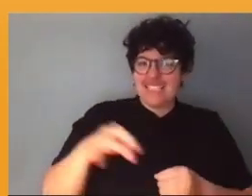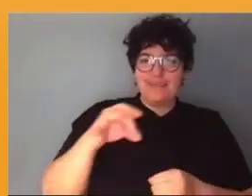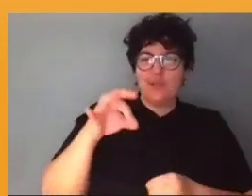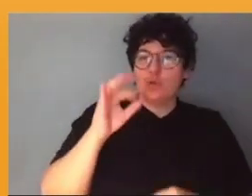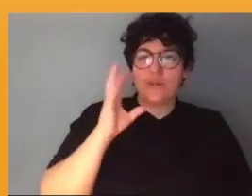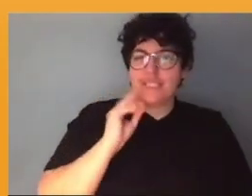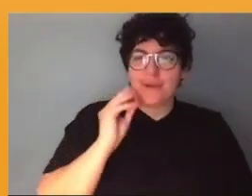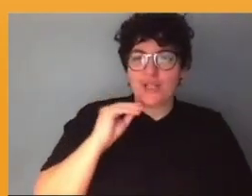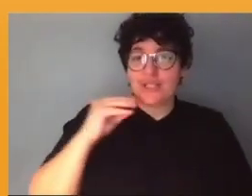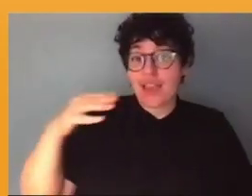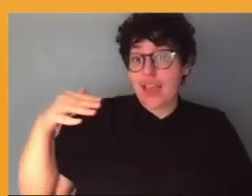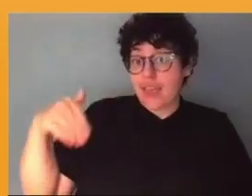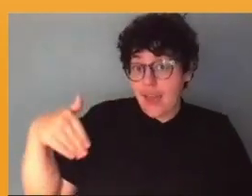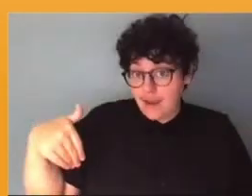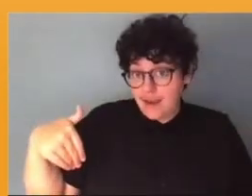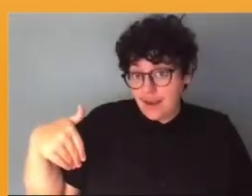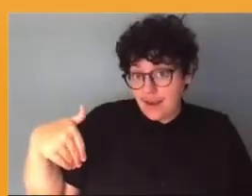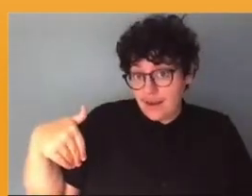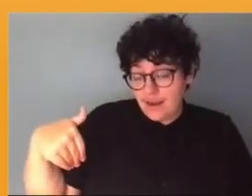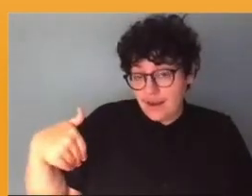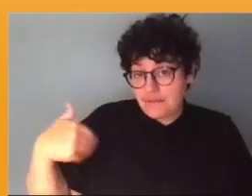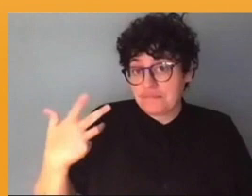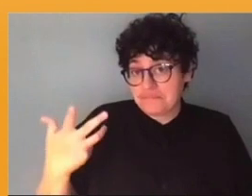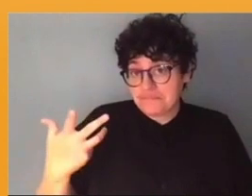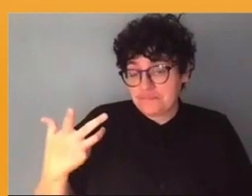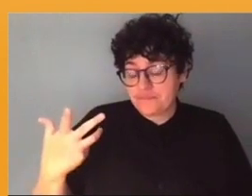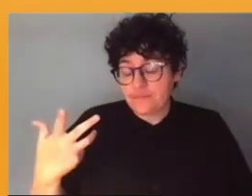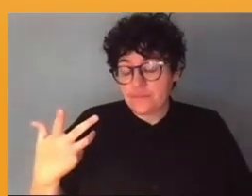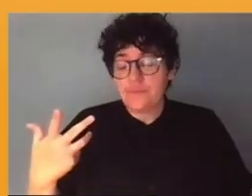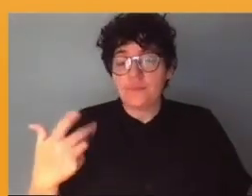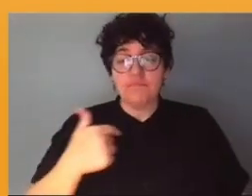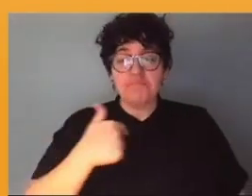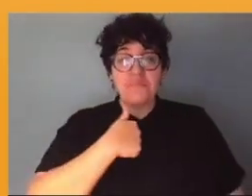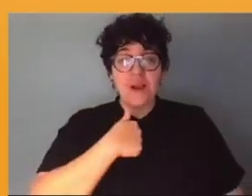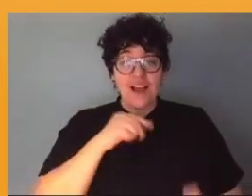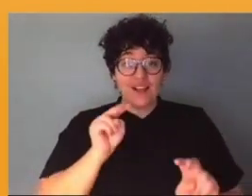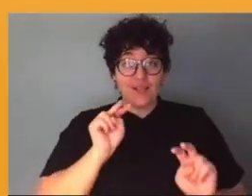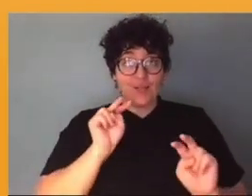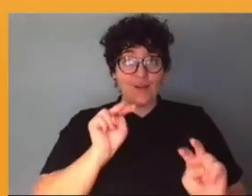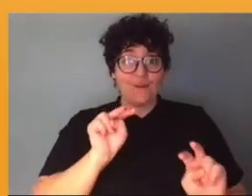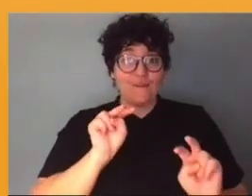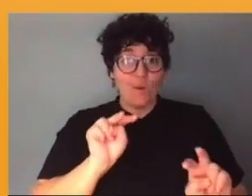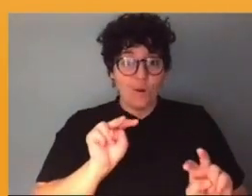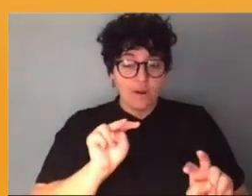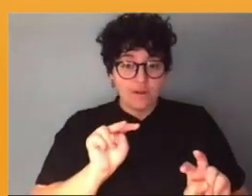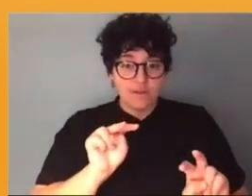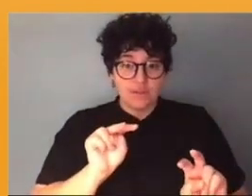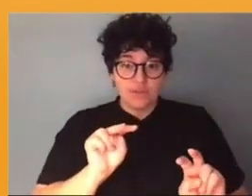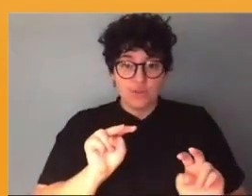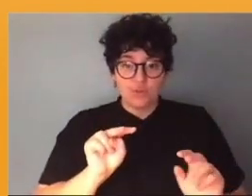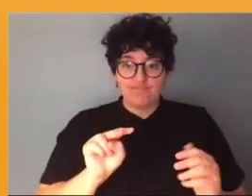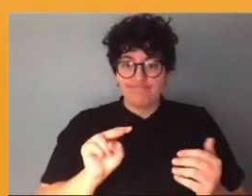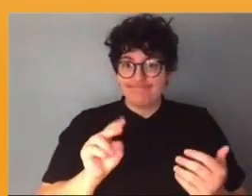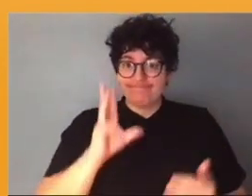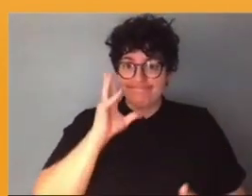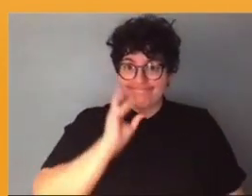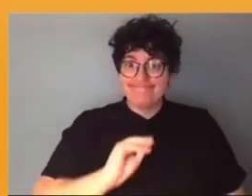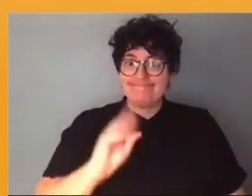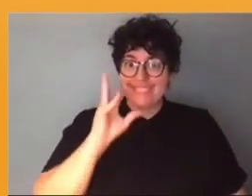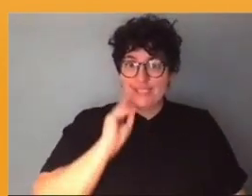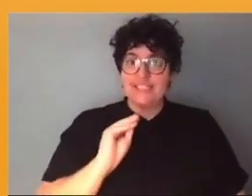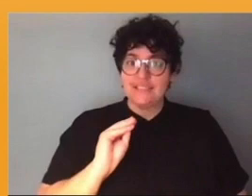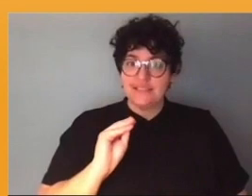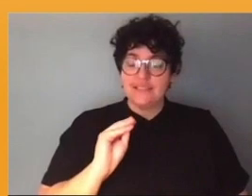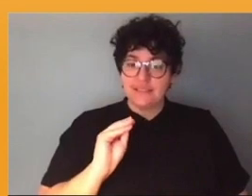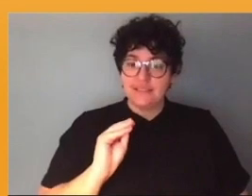yet. And I look forward to having those moments where I truly feel,